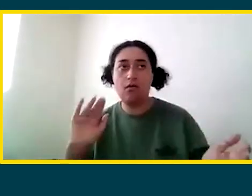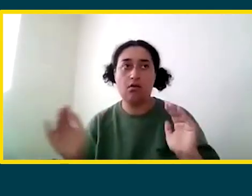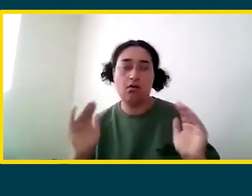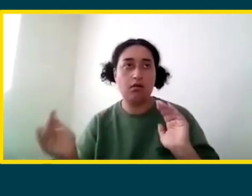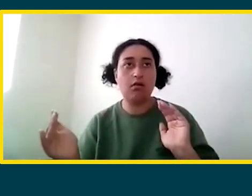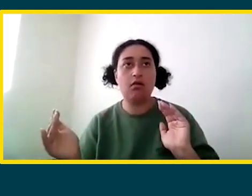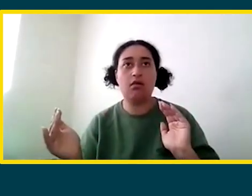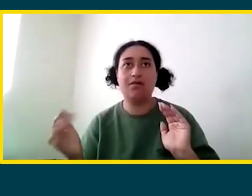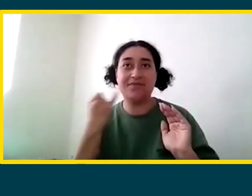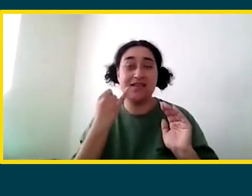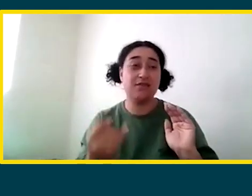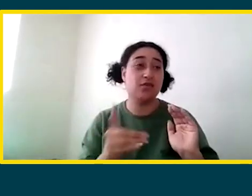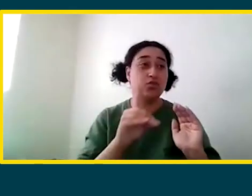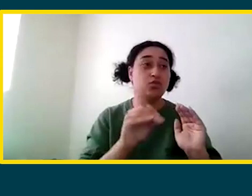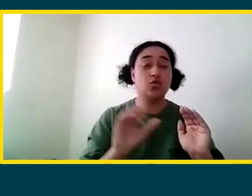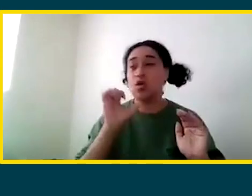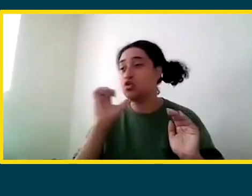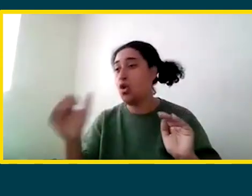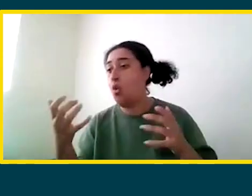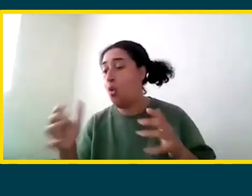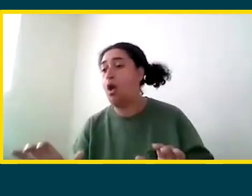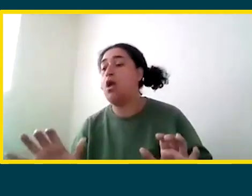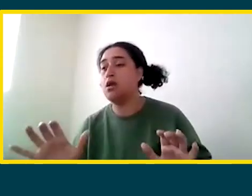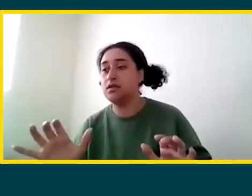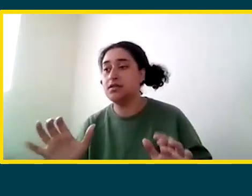based off if you do or don't want medical